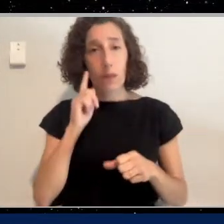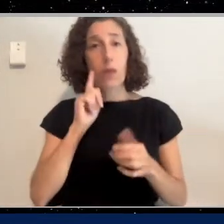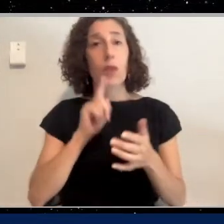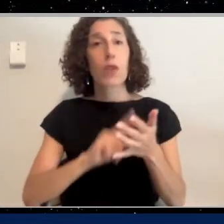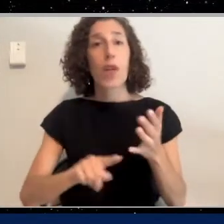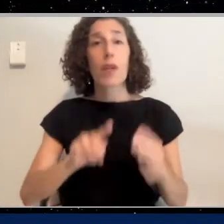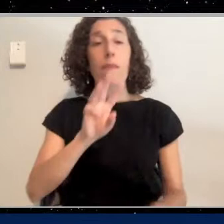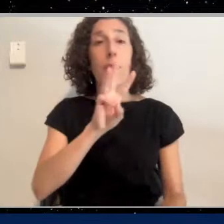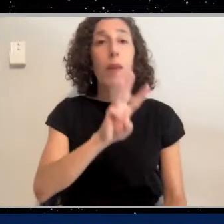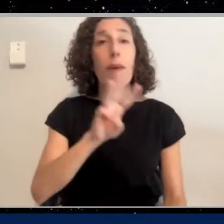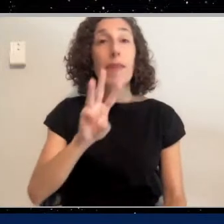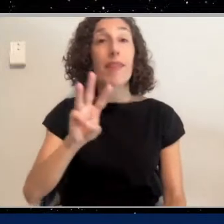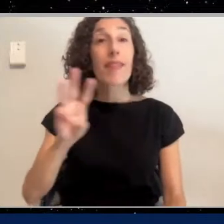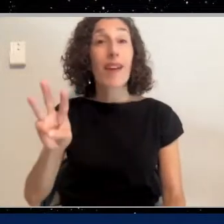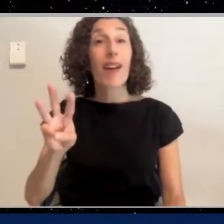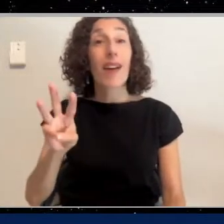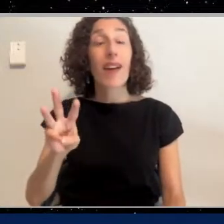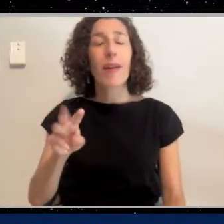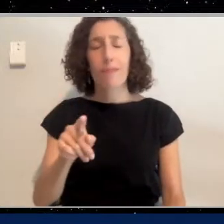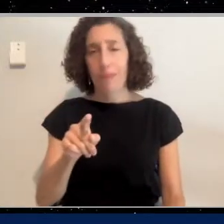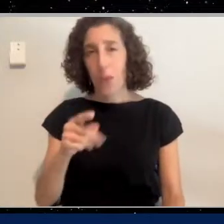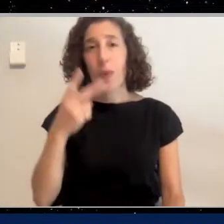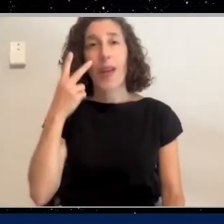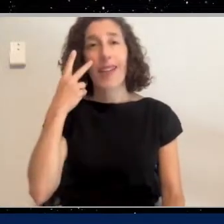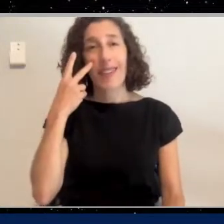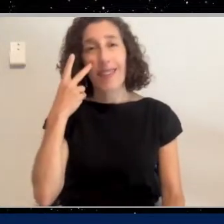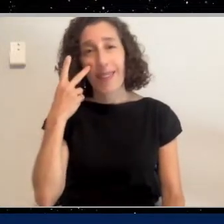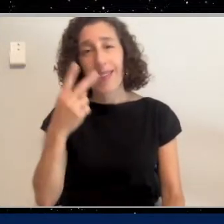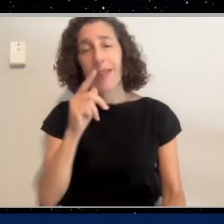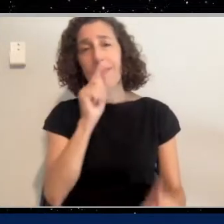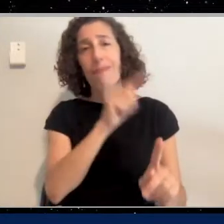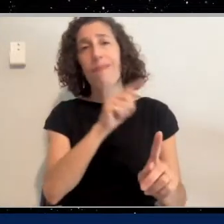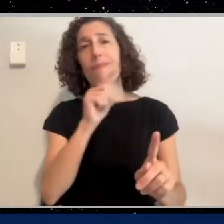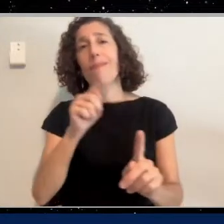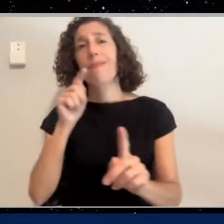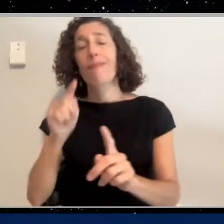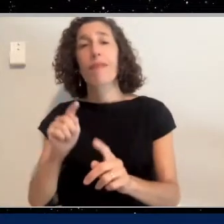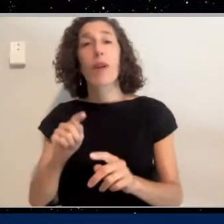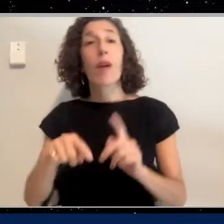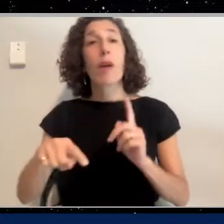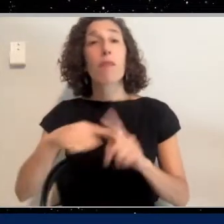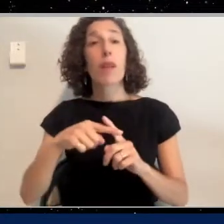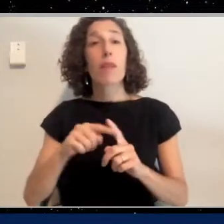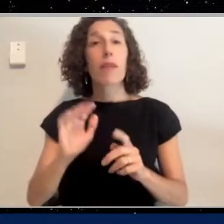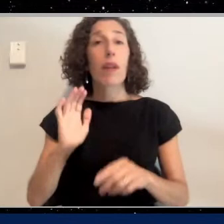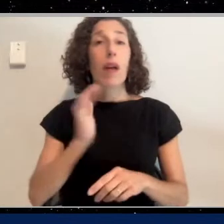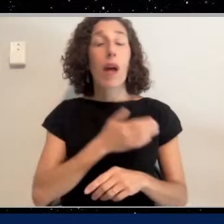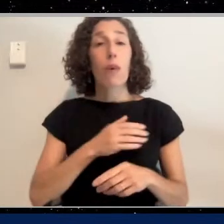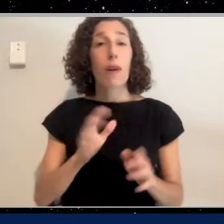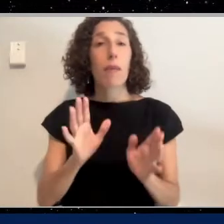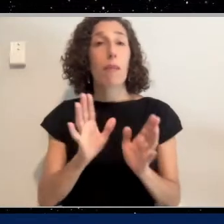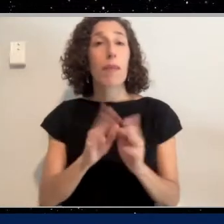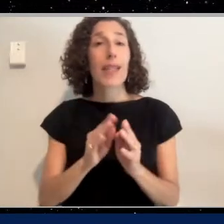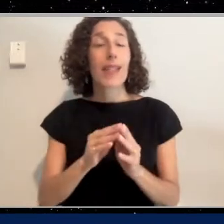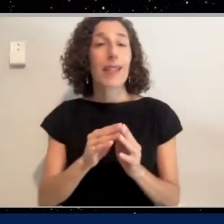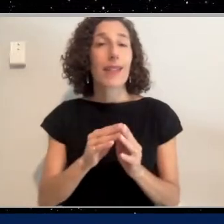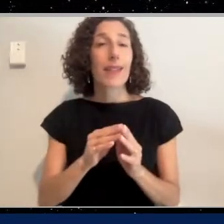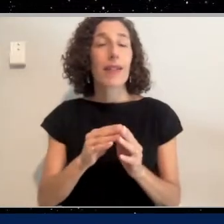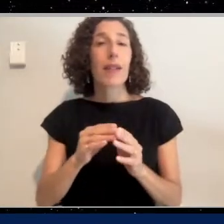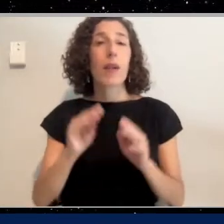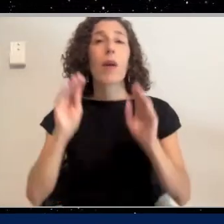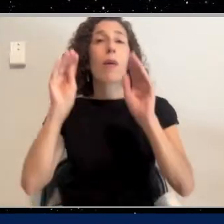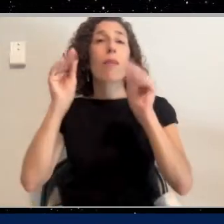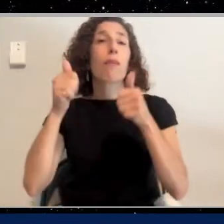There's a lot of information about this, things that we talk about at the council on our website. And